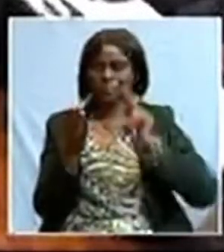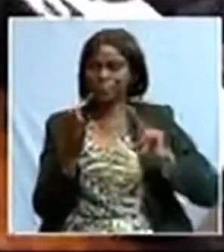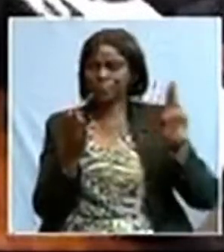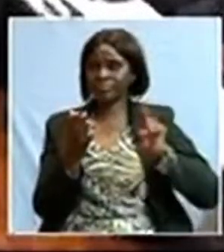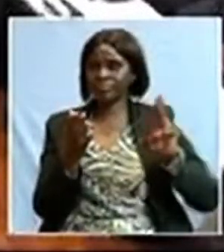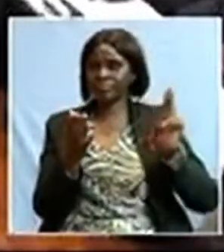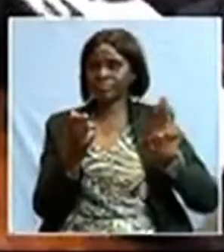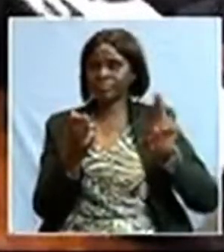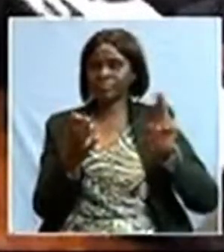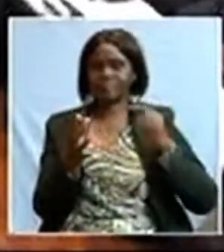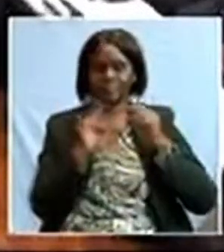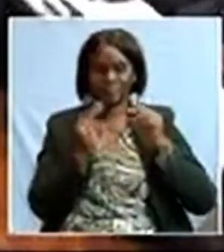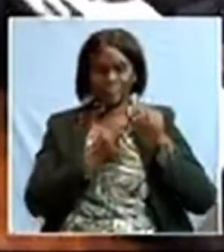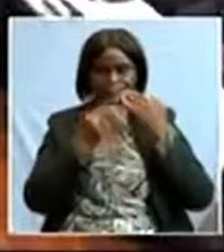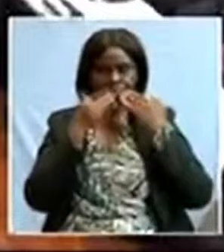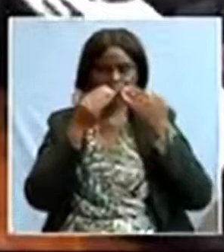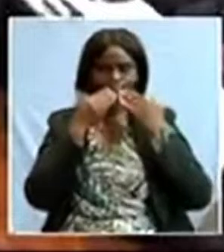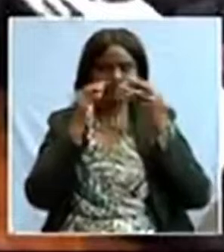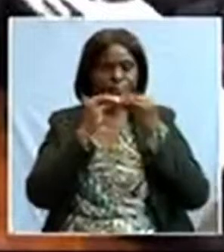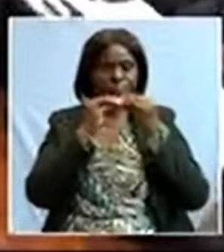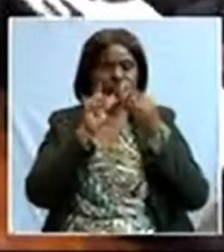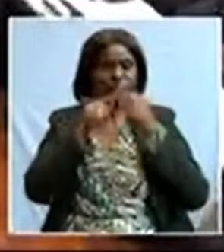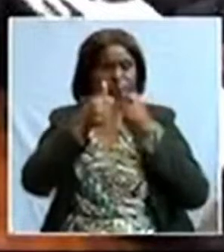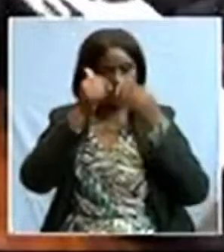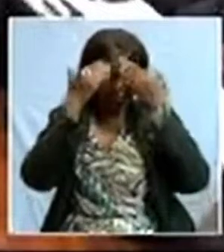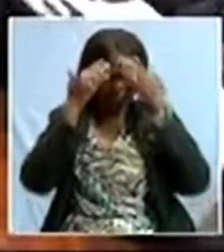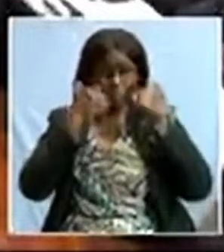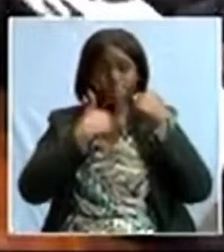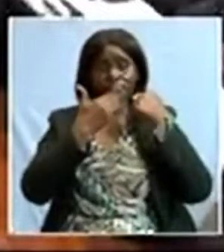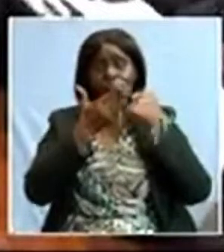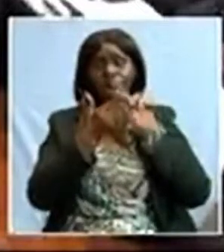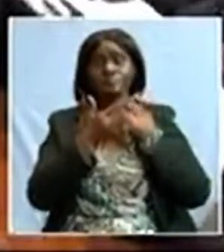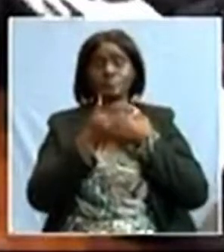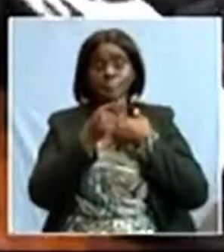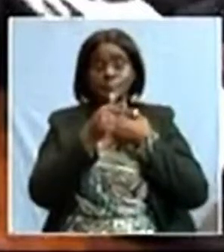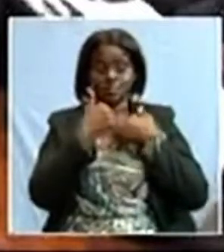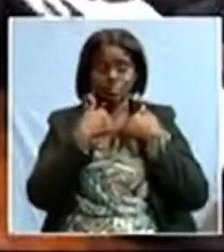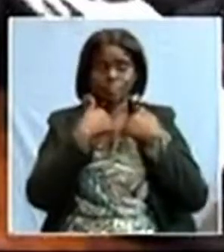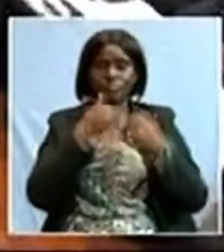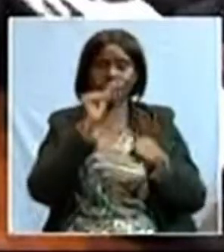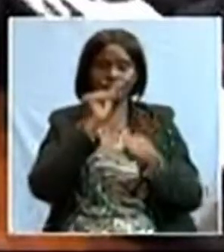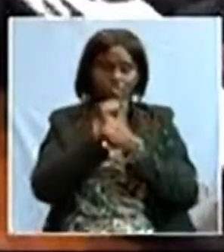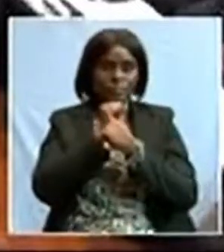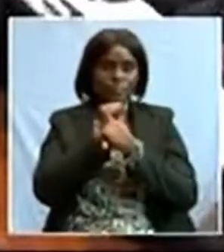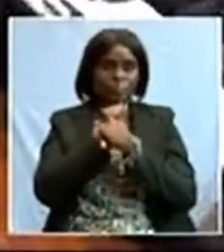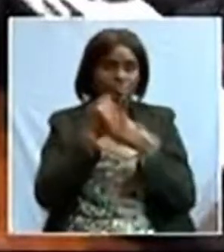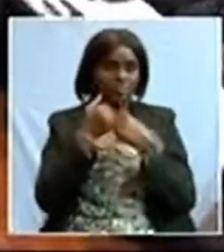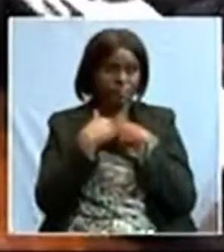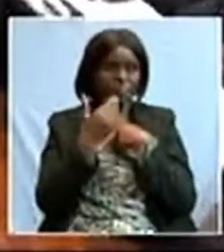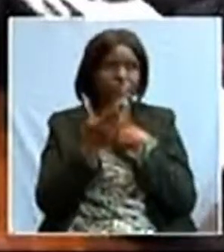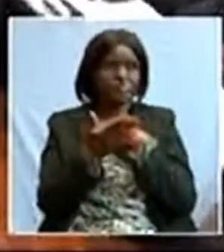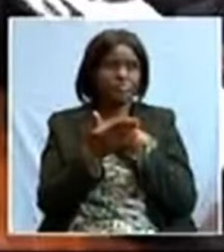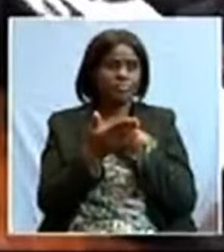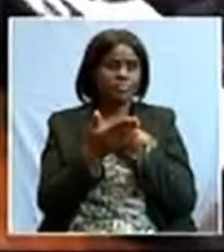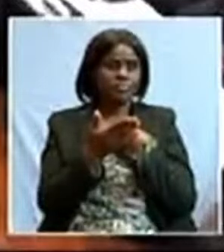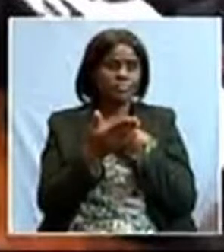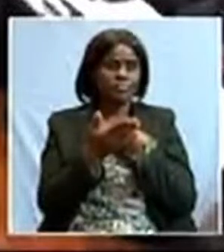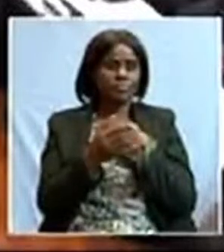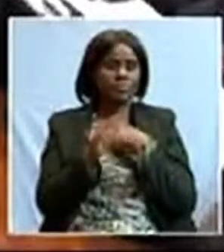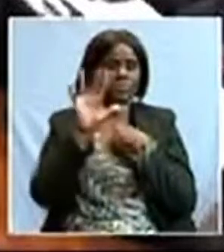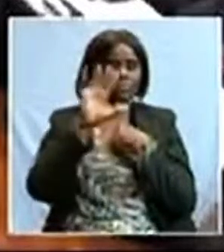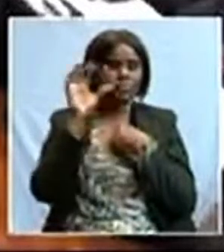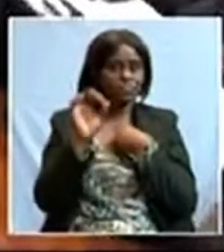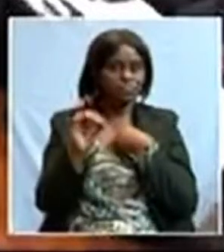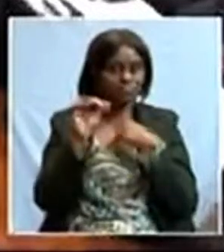used, we appreciate. But are you aware that you have an obligation of